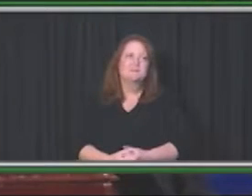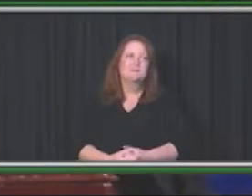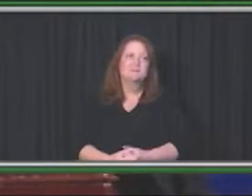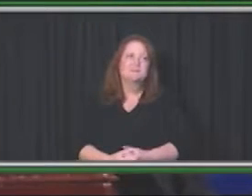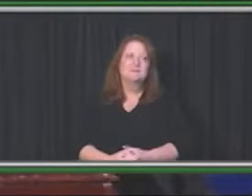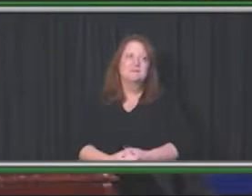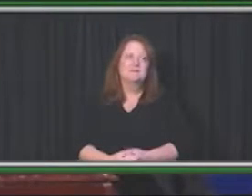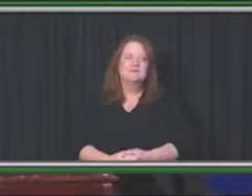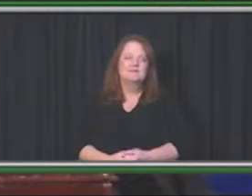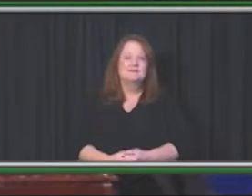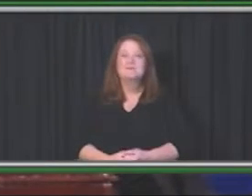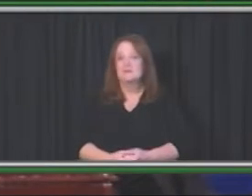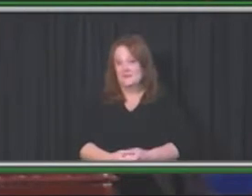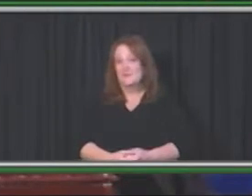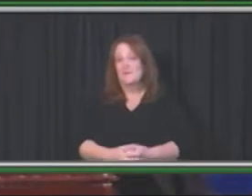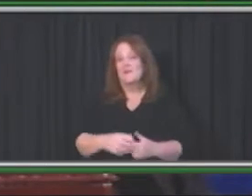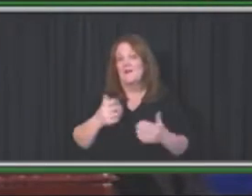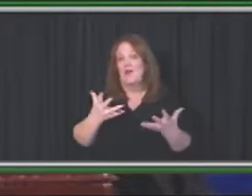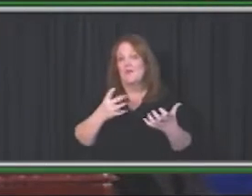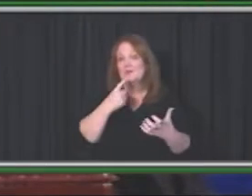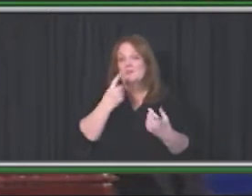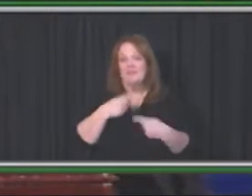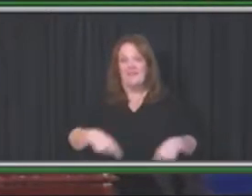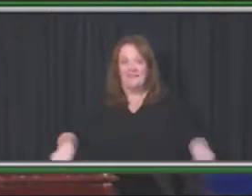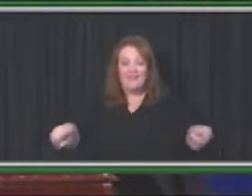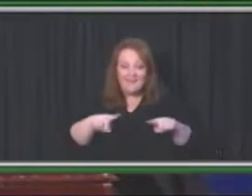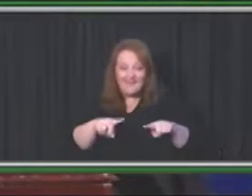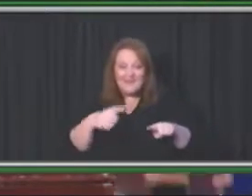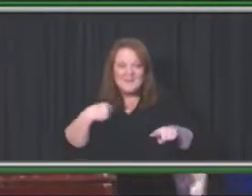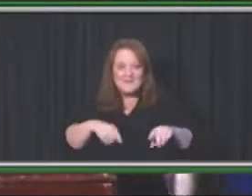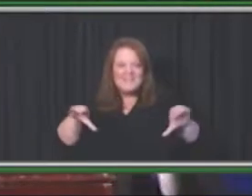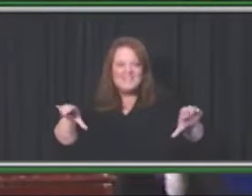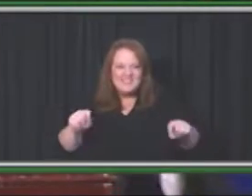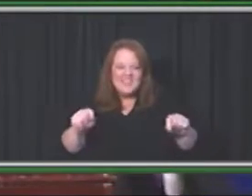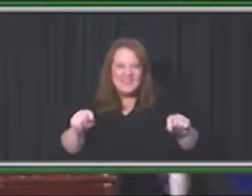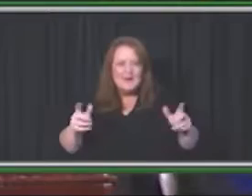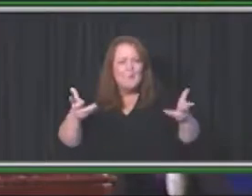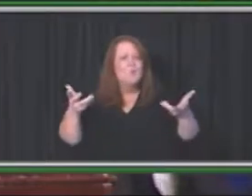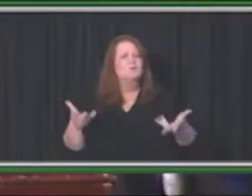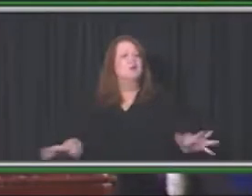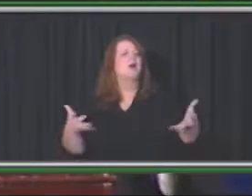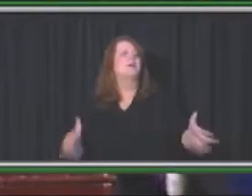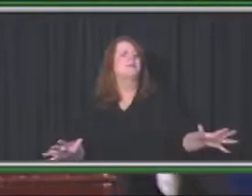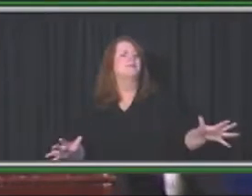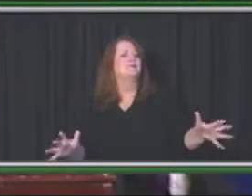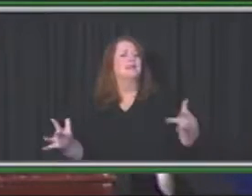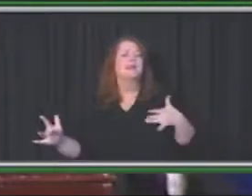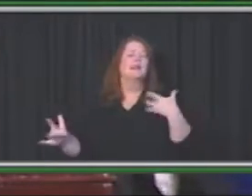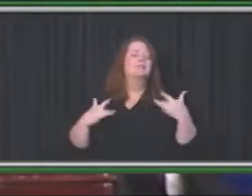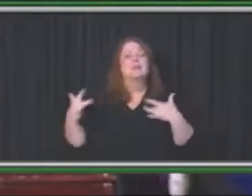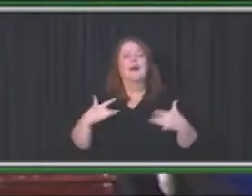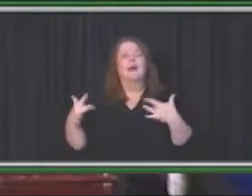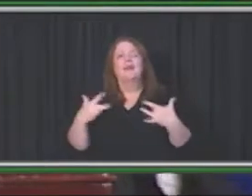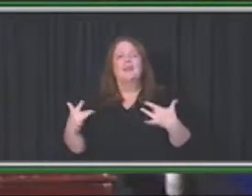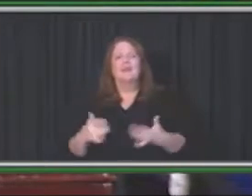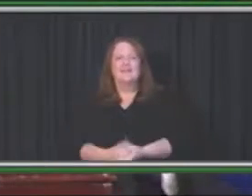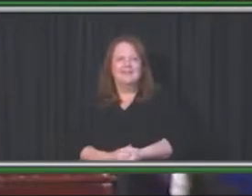Can I just say, ladies and gentlemen, that we did it. Like, we are done. Yeah, it's exciting.